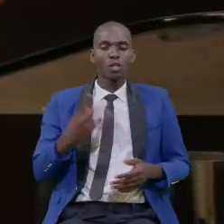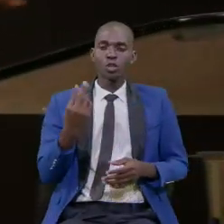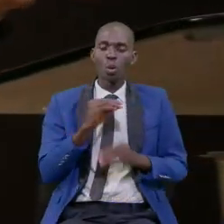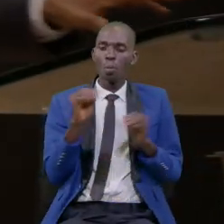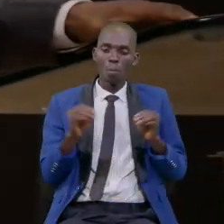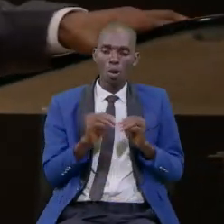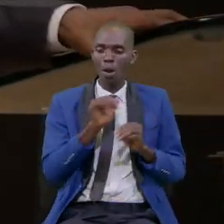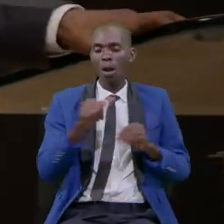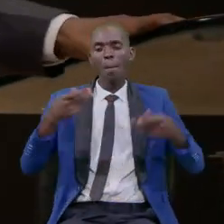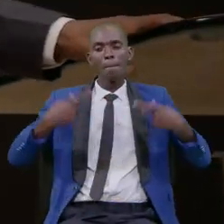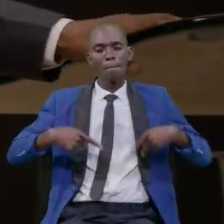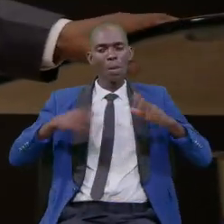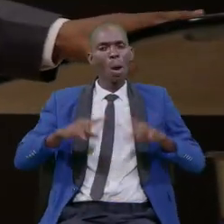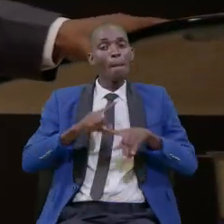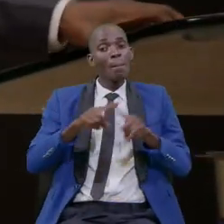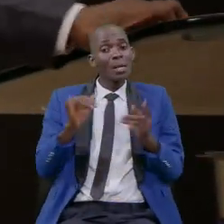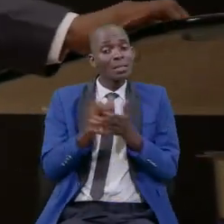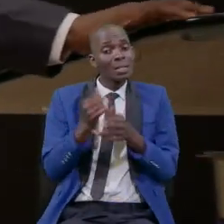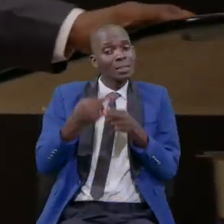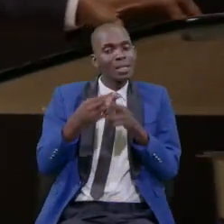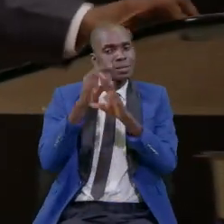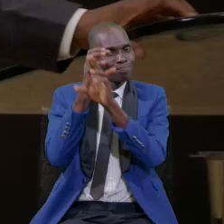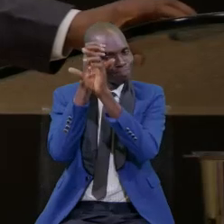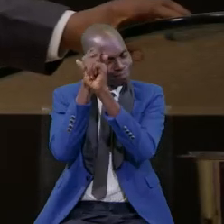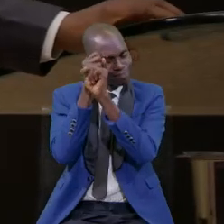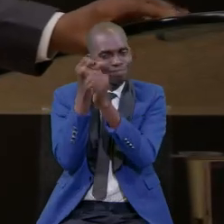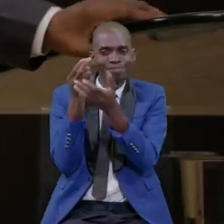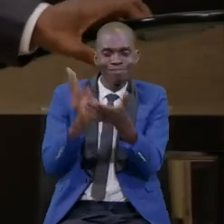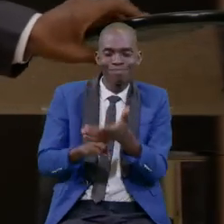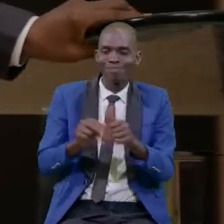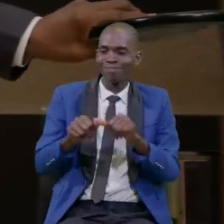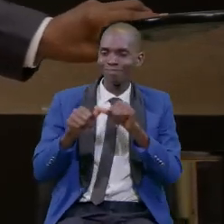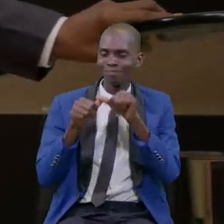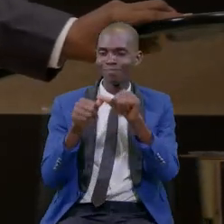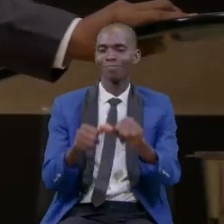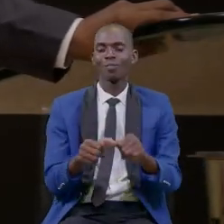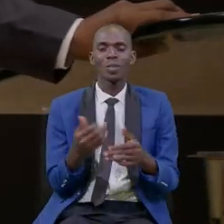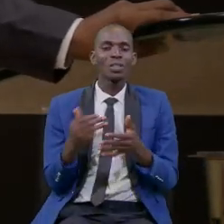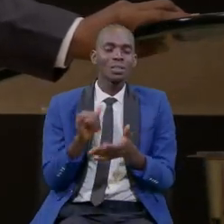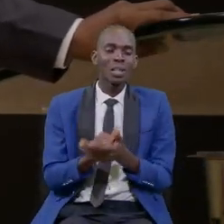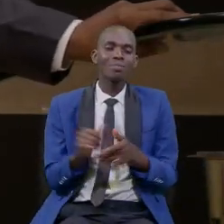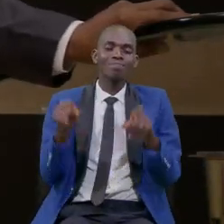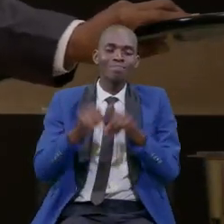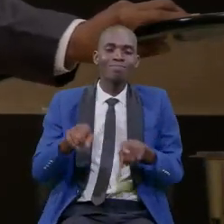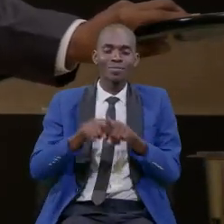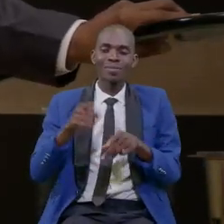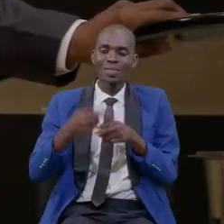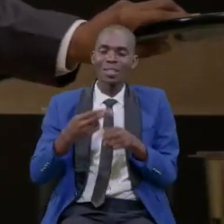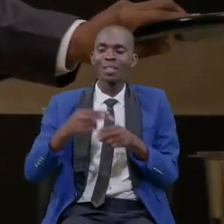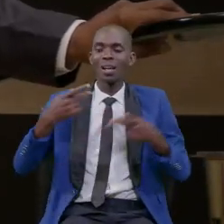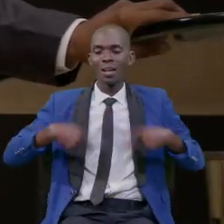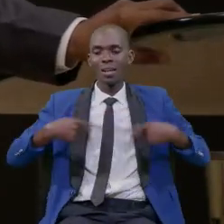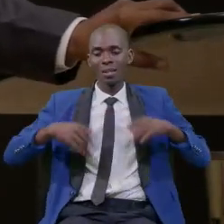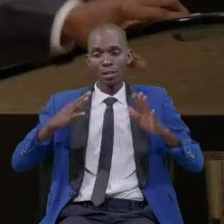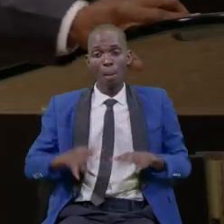had been bearing, and they kept the name to show the grace of God that this woman, even though she was